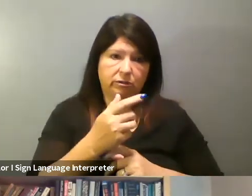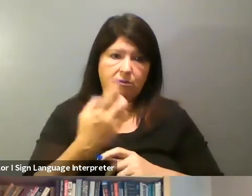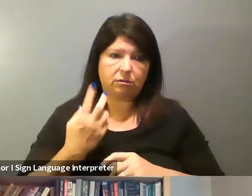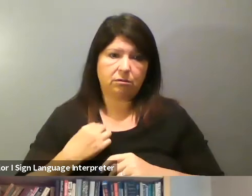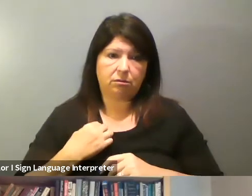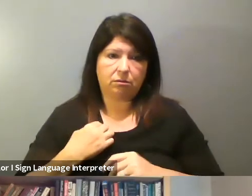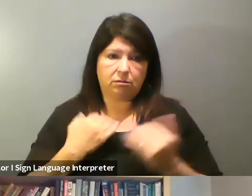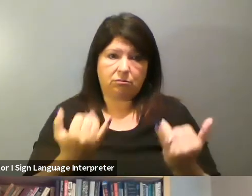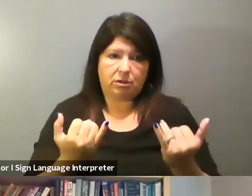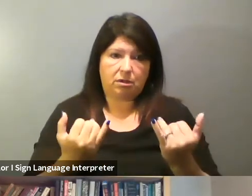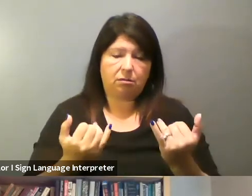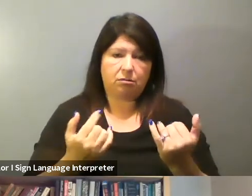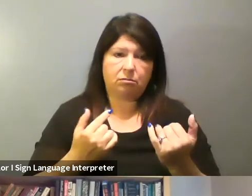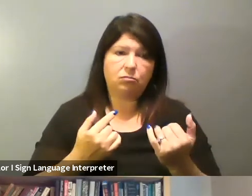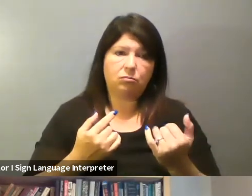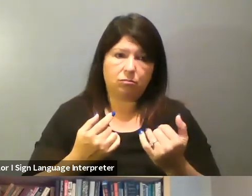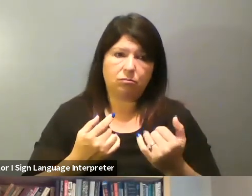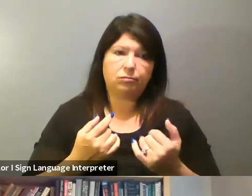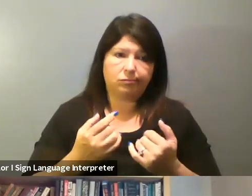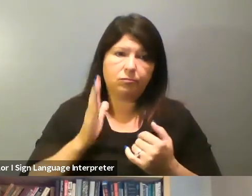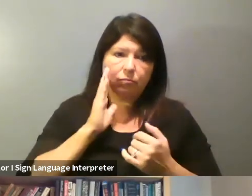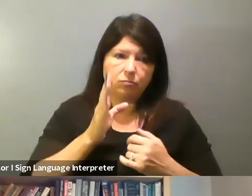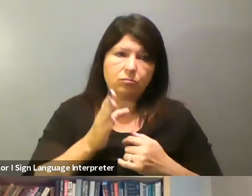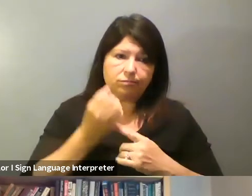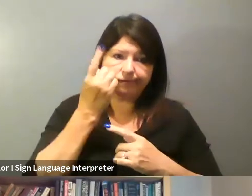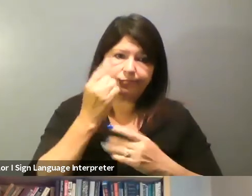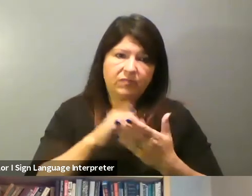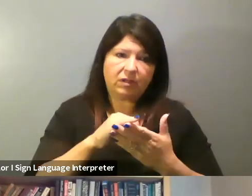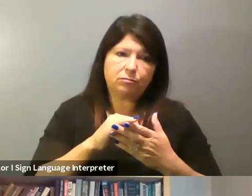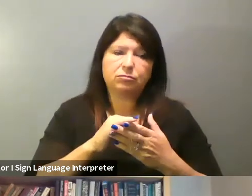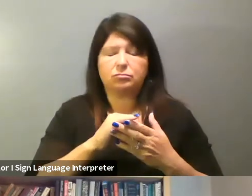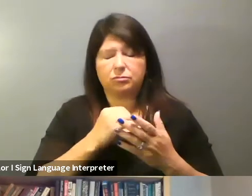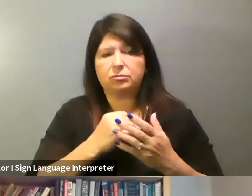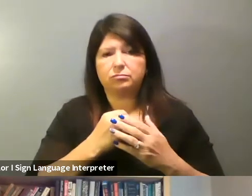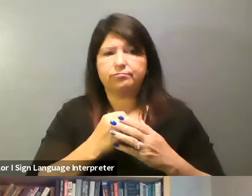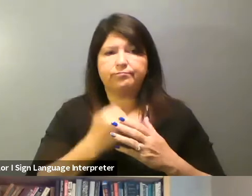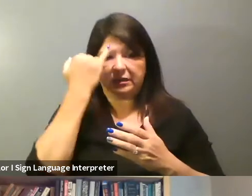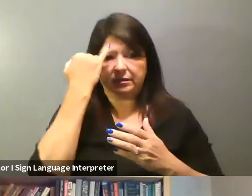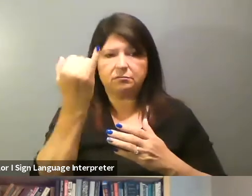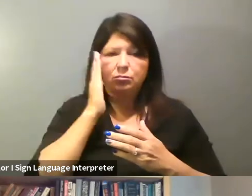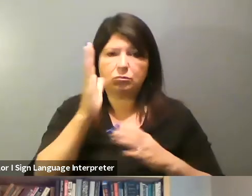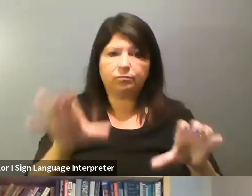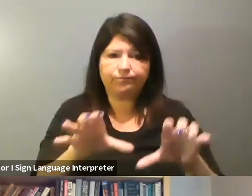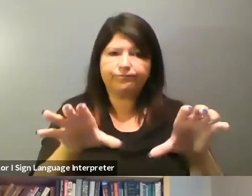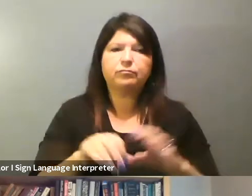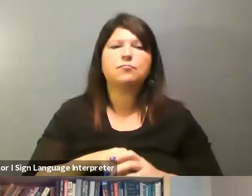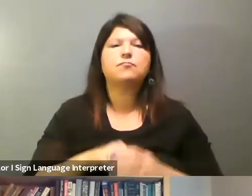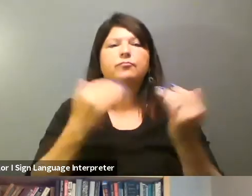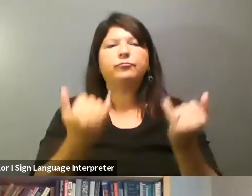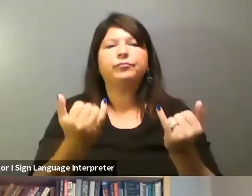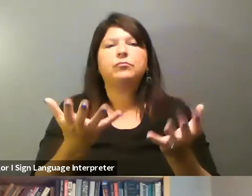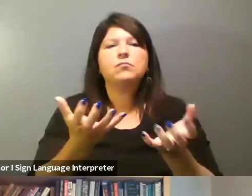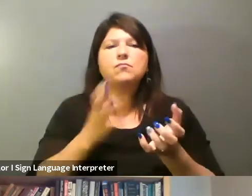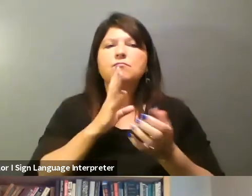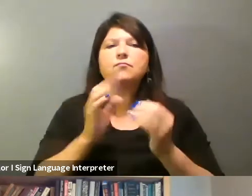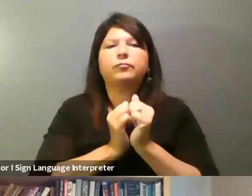heed those points and, you know, act upon them. I'm going to go back over to Mia now. And